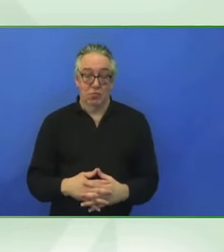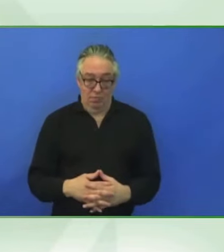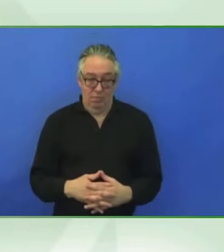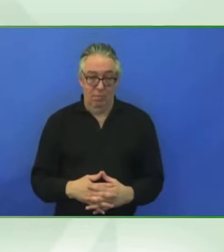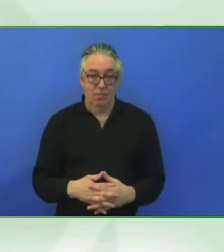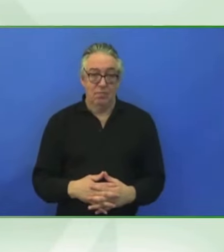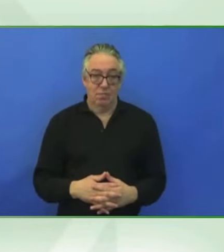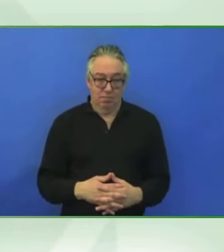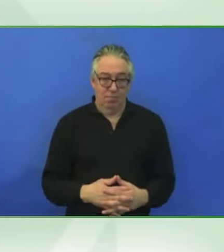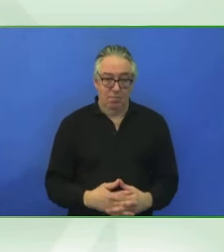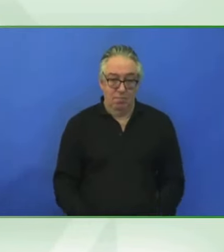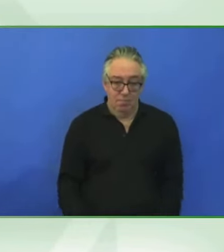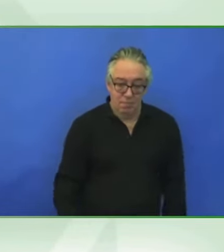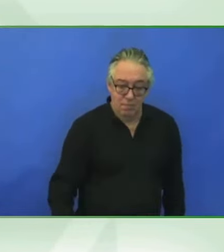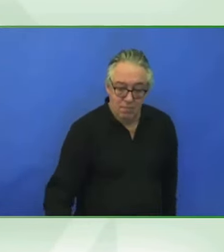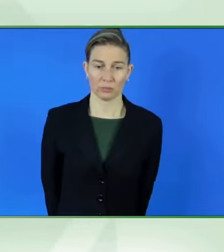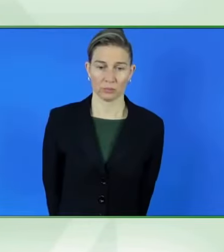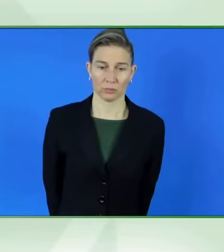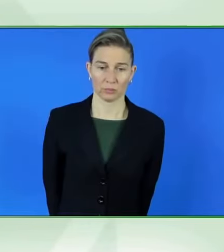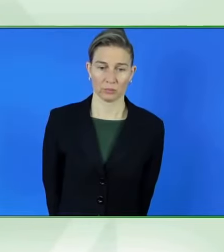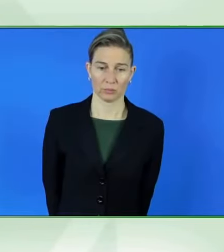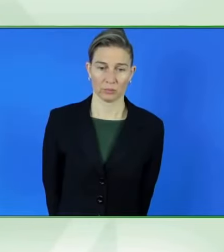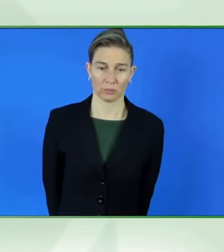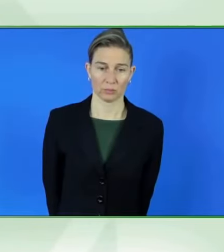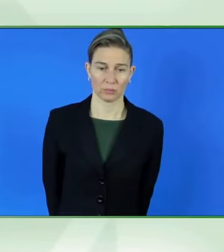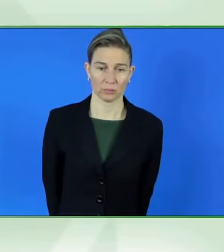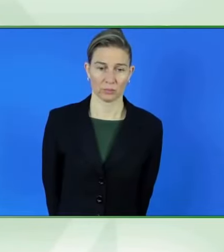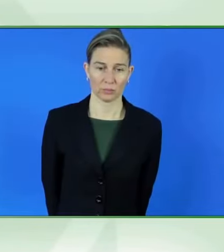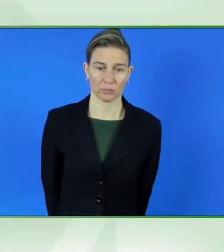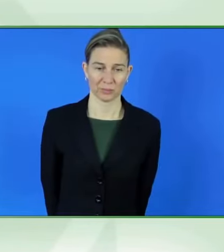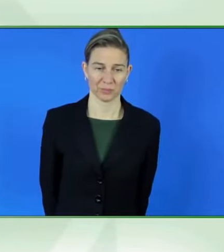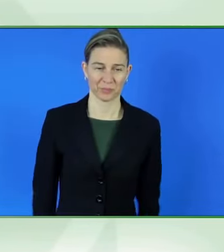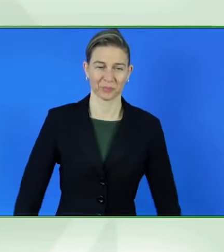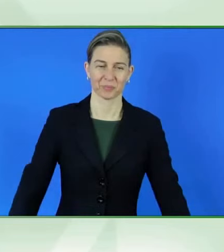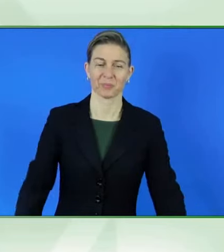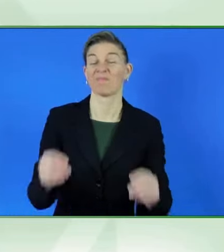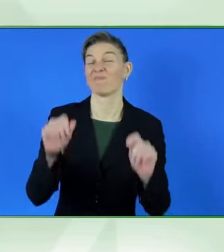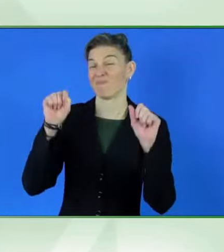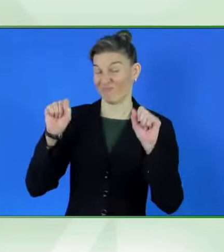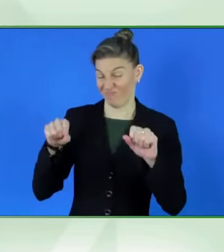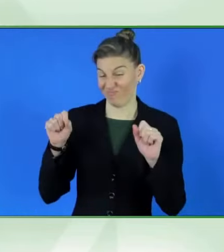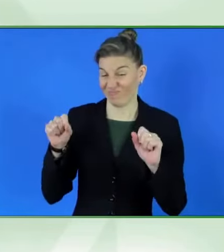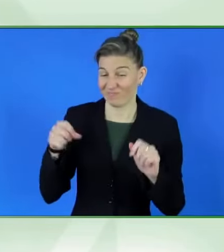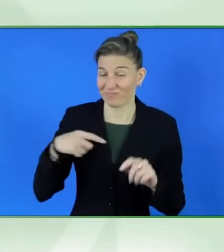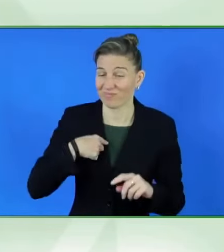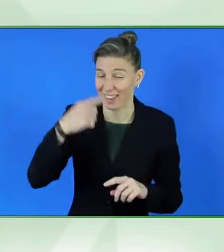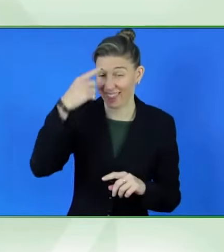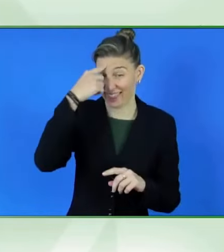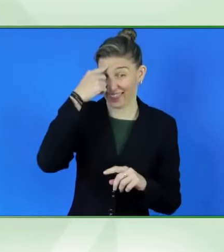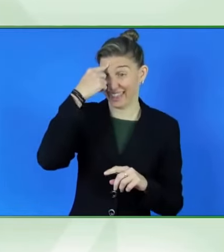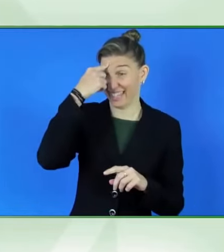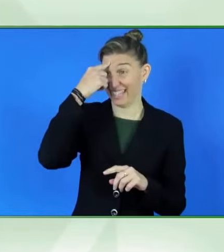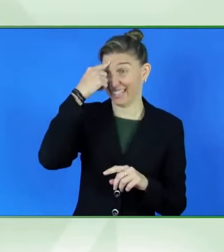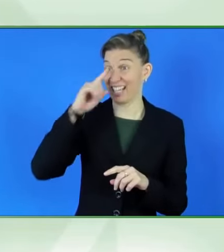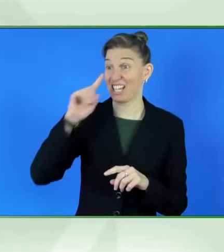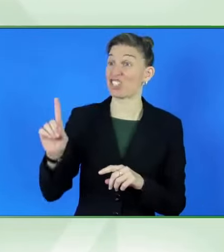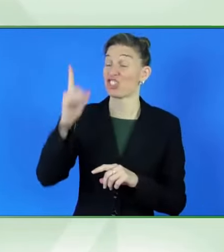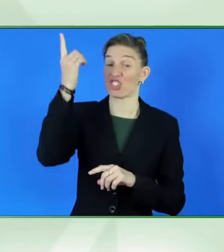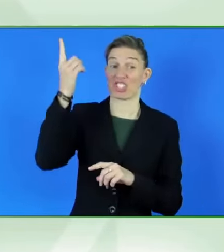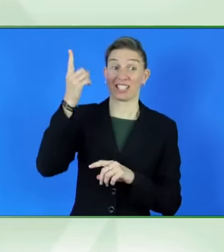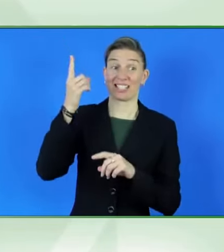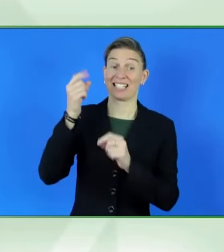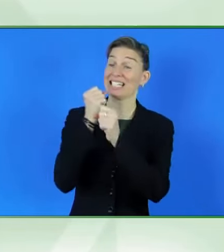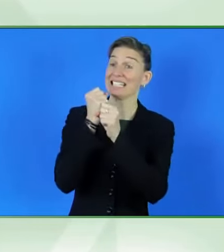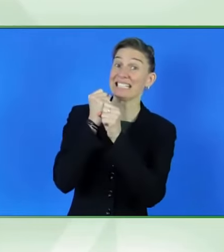that the question of safety warrants a panel in itself, because there are so many things that we could look